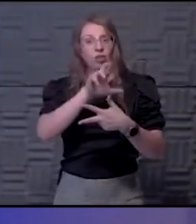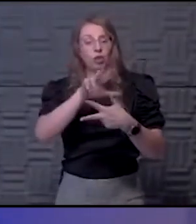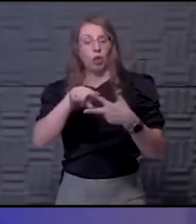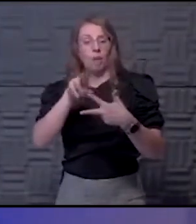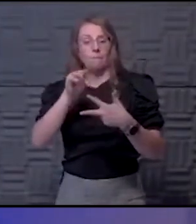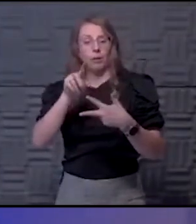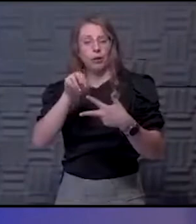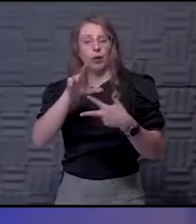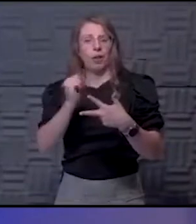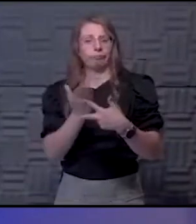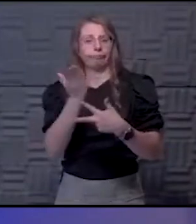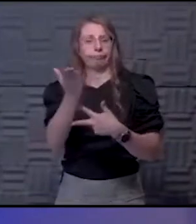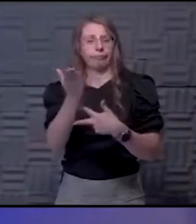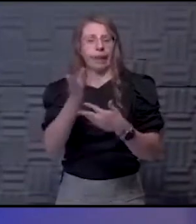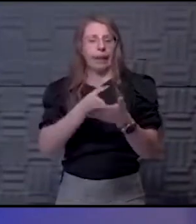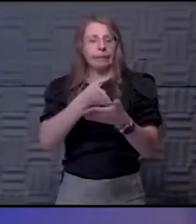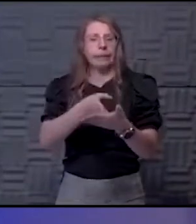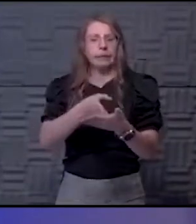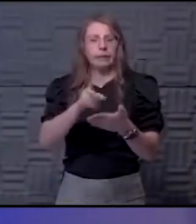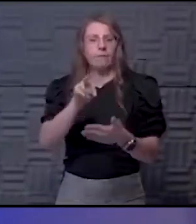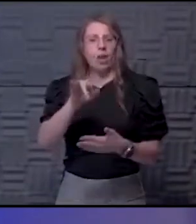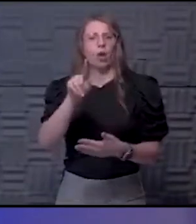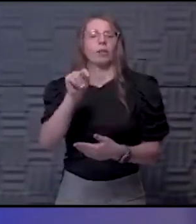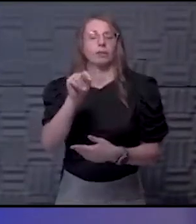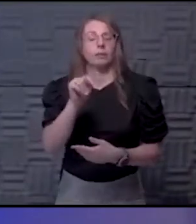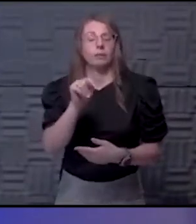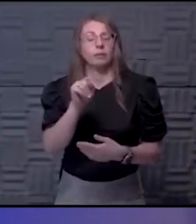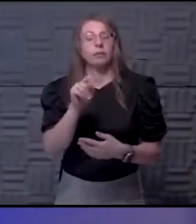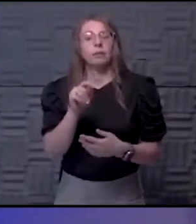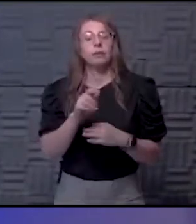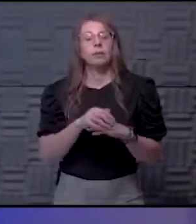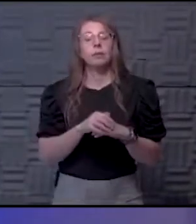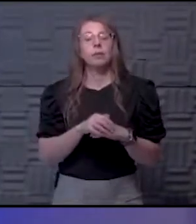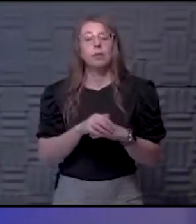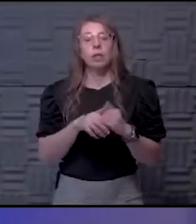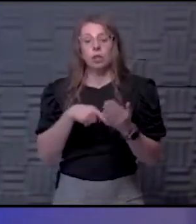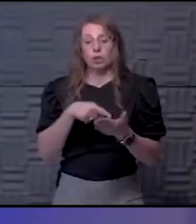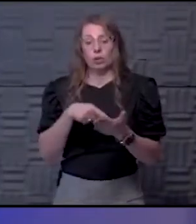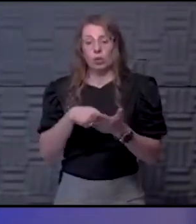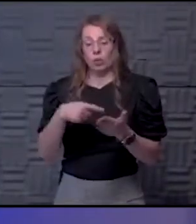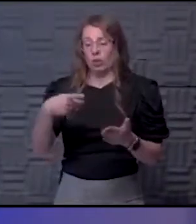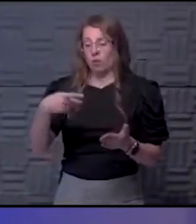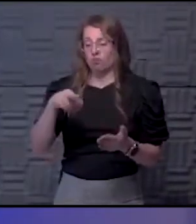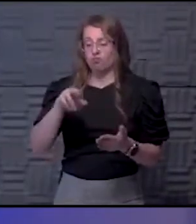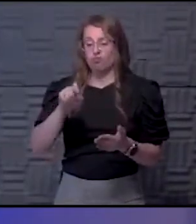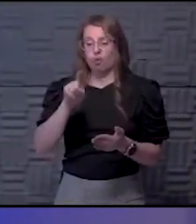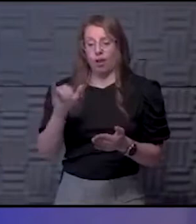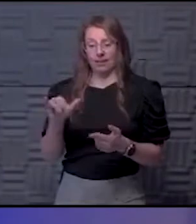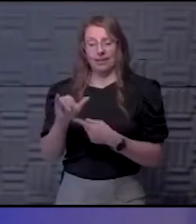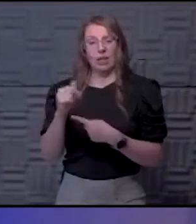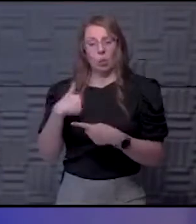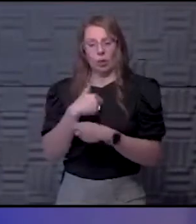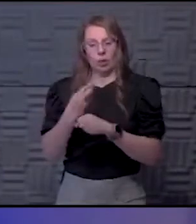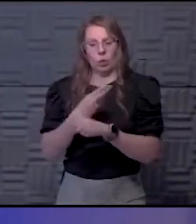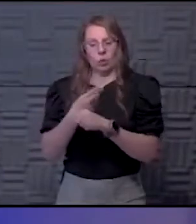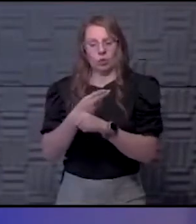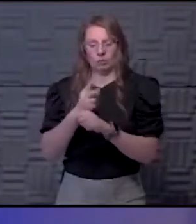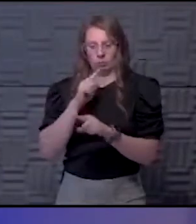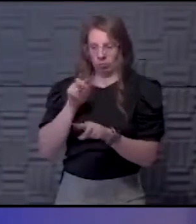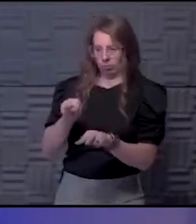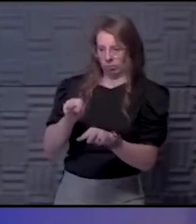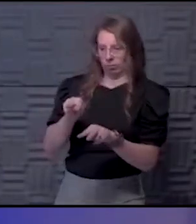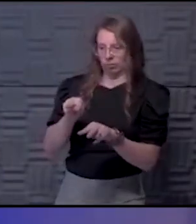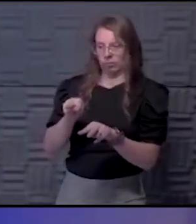well against these variants. And that is probably due not only to the proxy that we use to look at the immune response, which is the